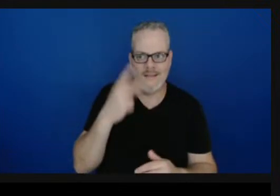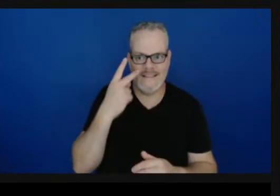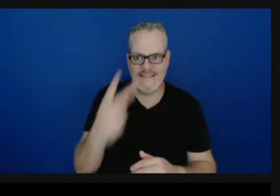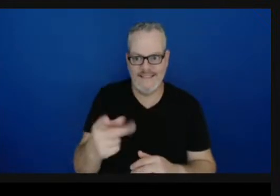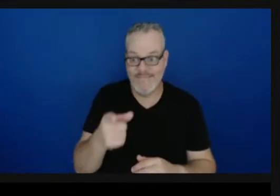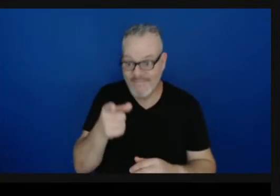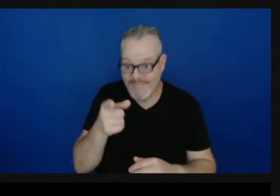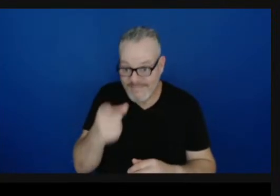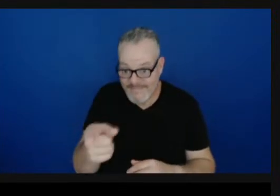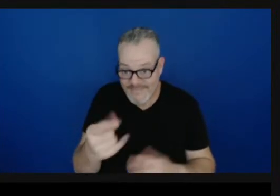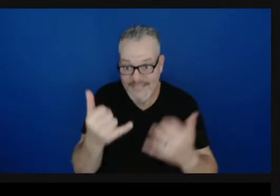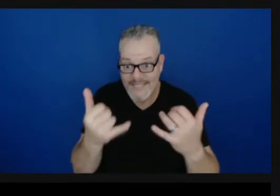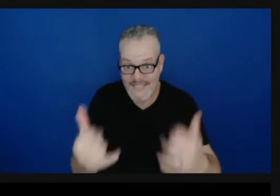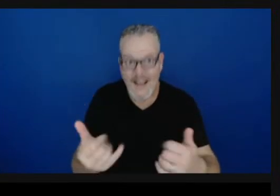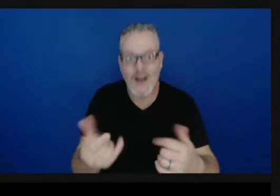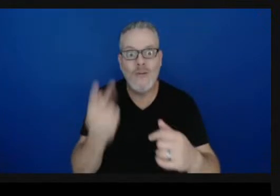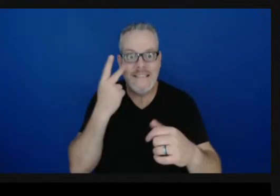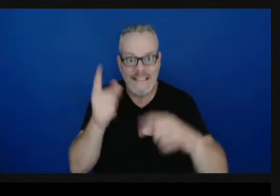see here.